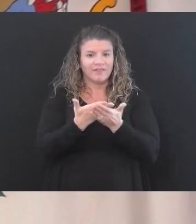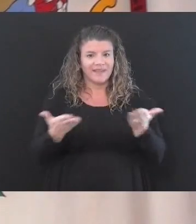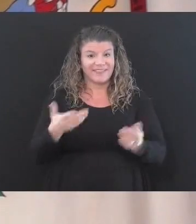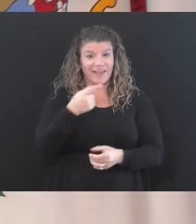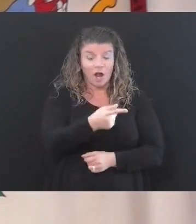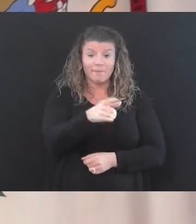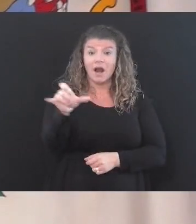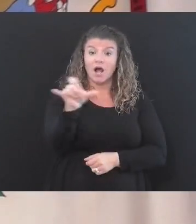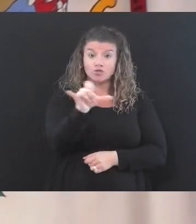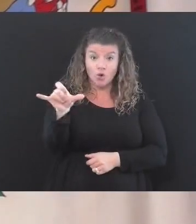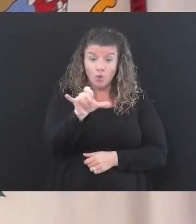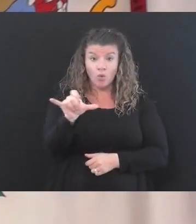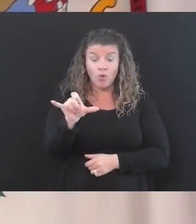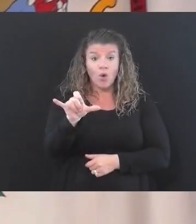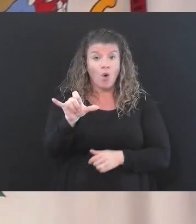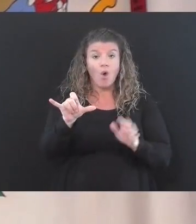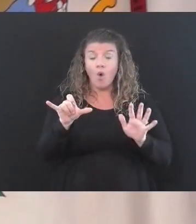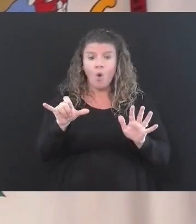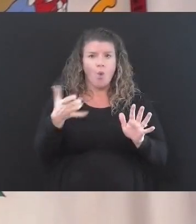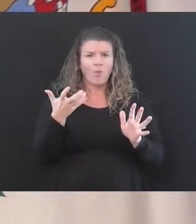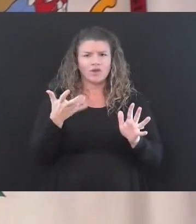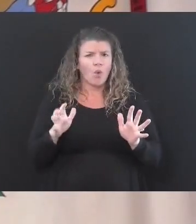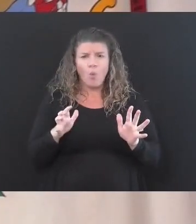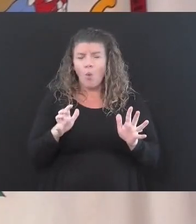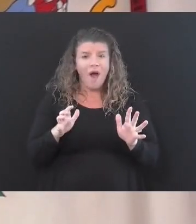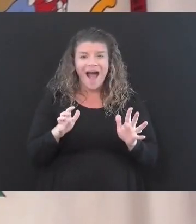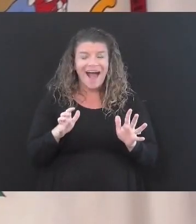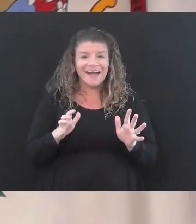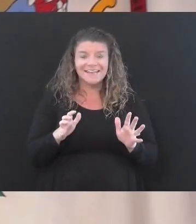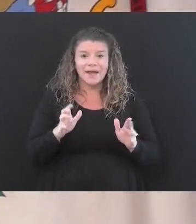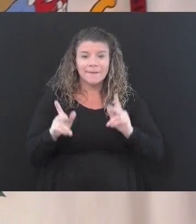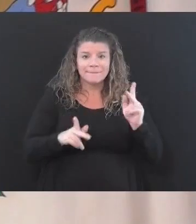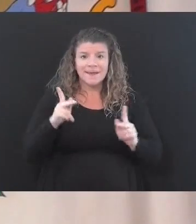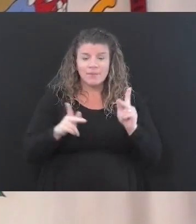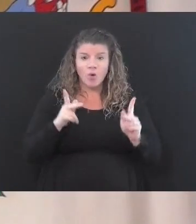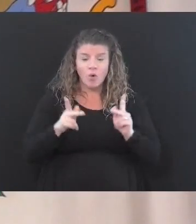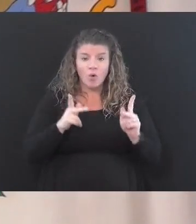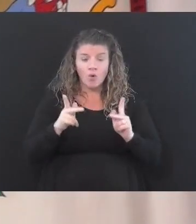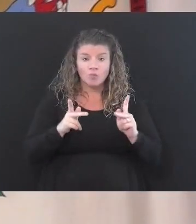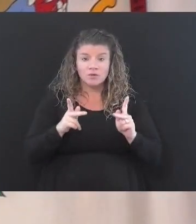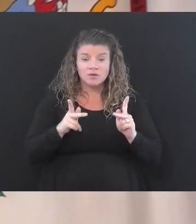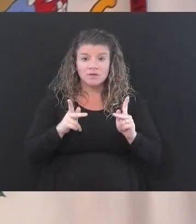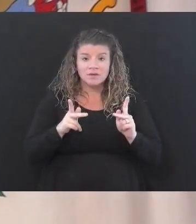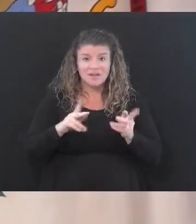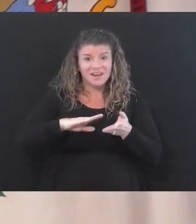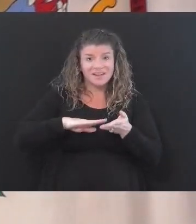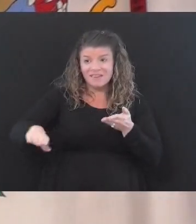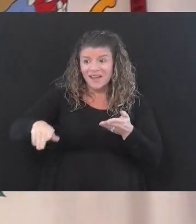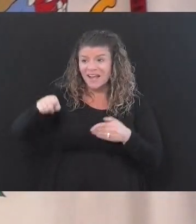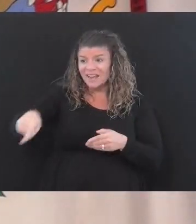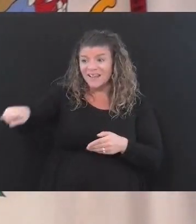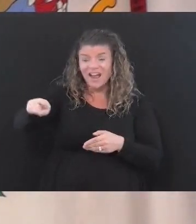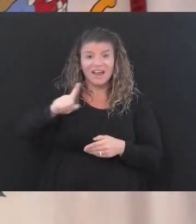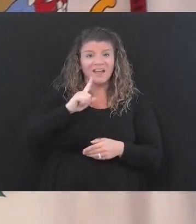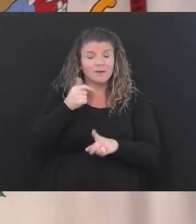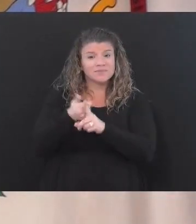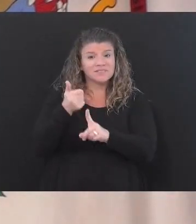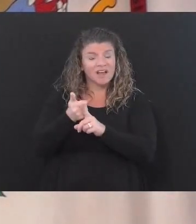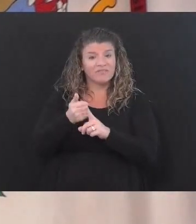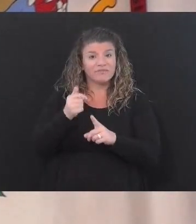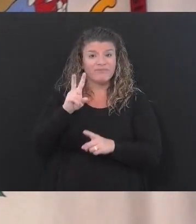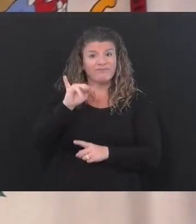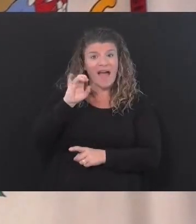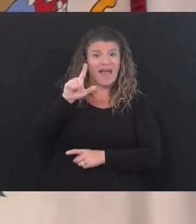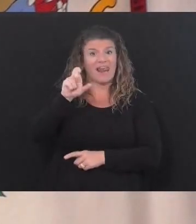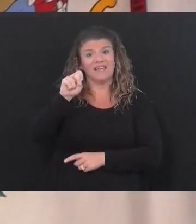same time, you know, we absolutely don't want to put out on our streets, you know, violent criminals and just cause our,